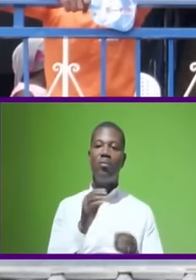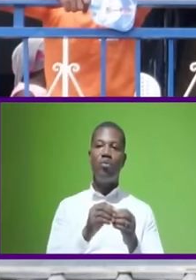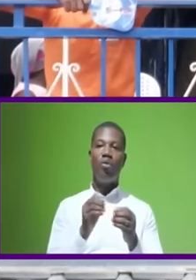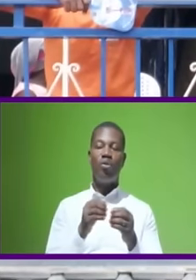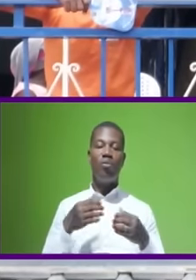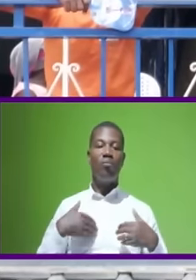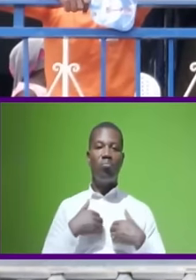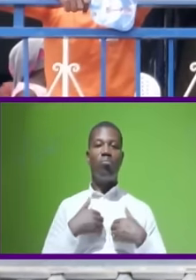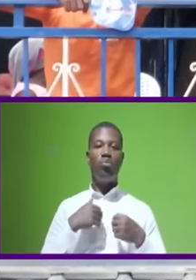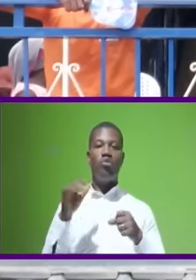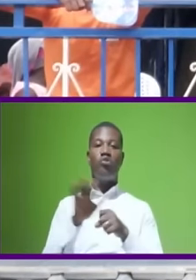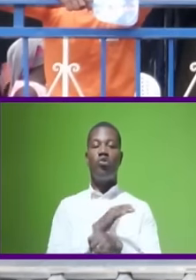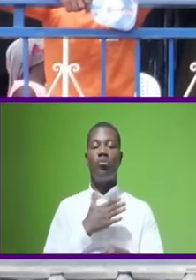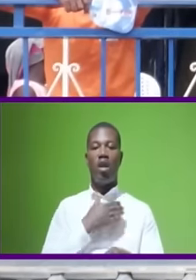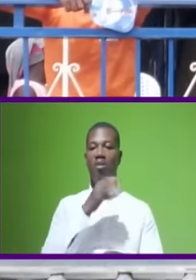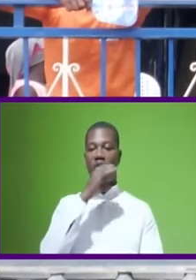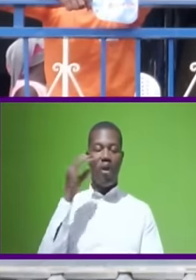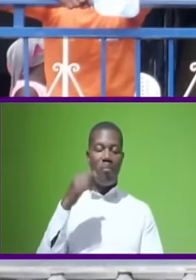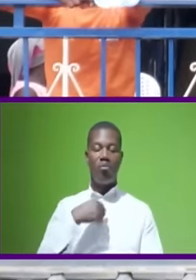Yes.